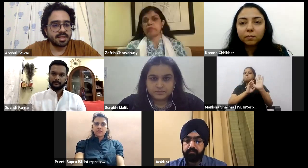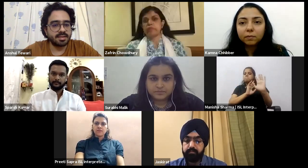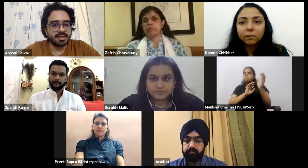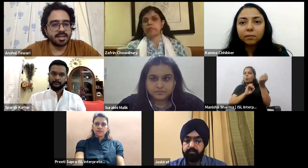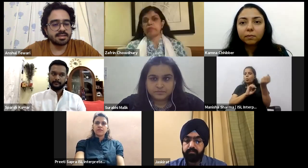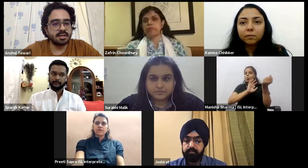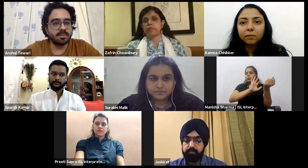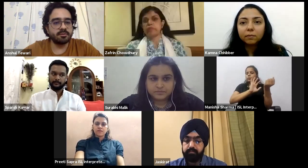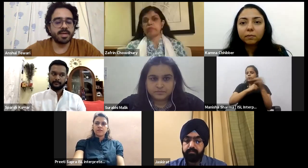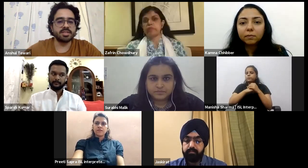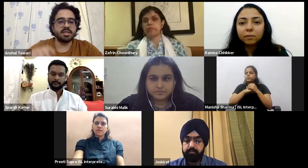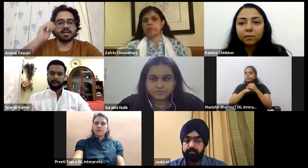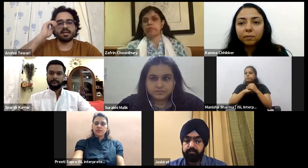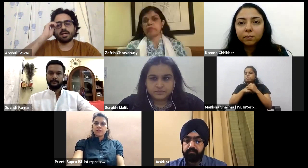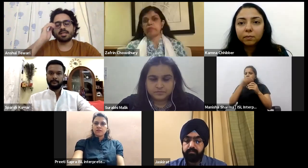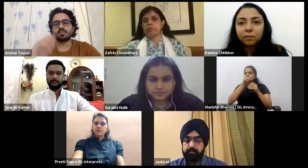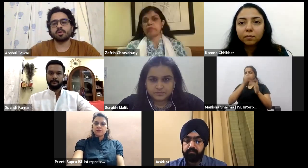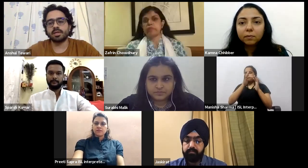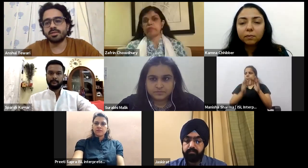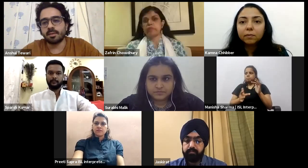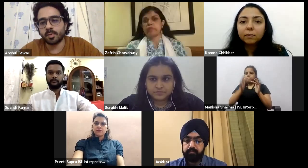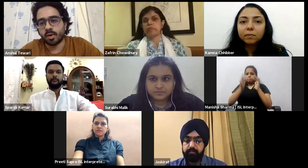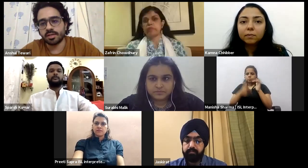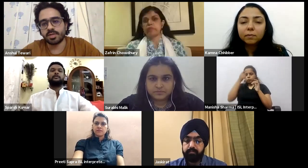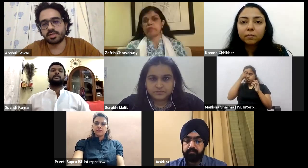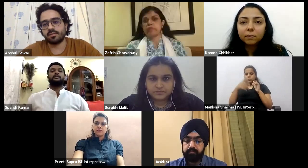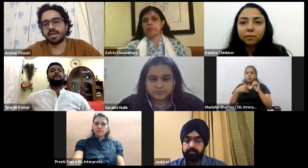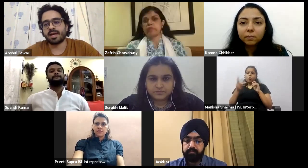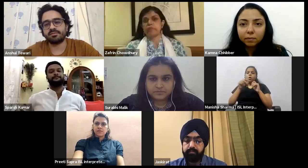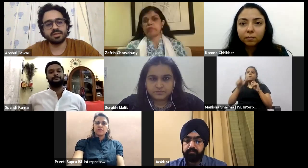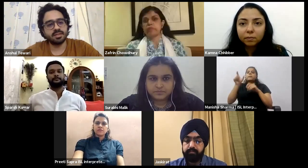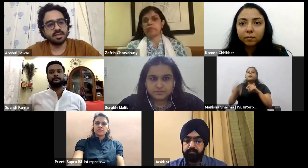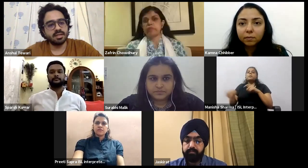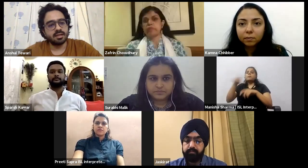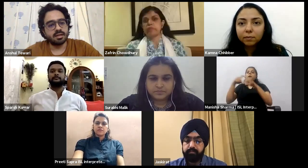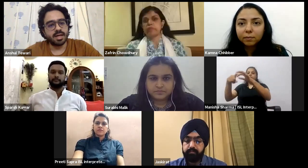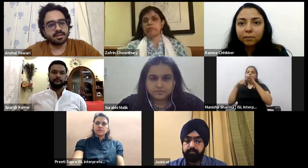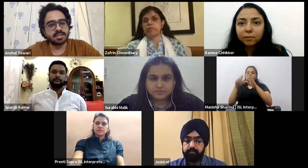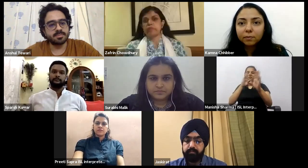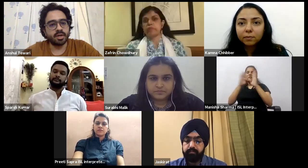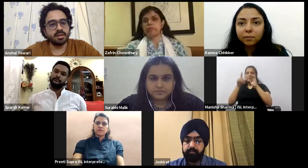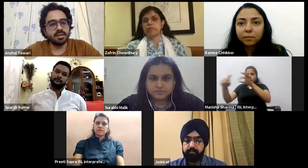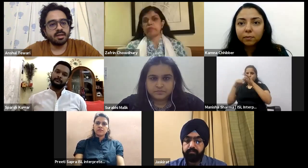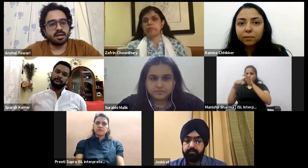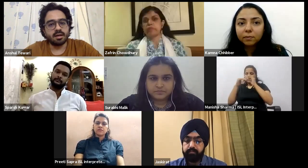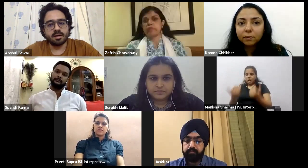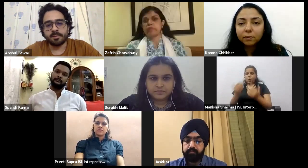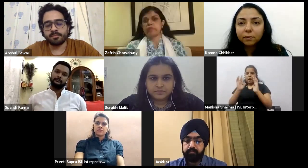Yes, I think there's a little bit of a patchy internet. I just want to quickly jump to an audience question that we have at this